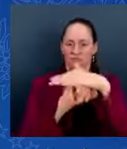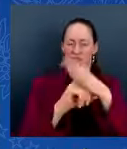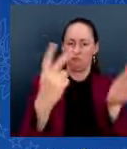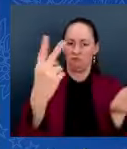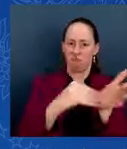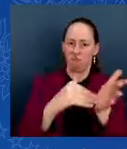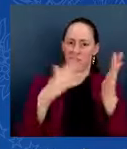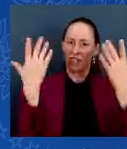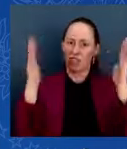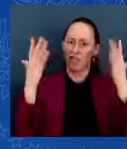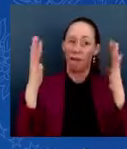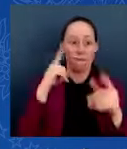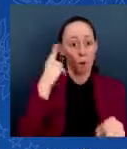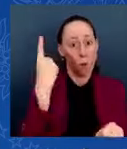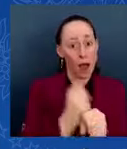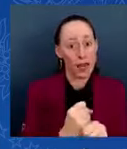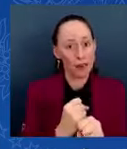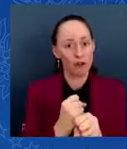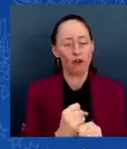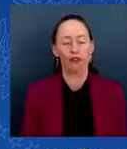drugs.